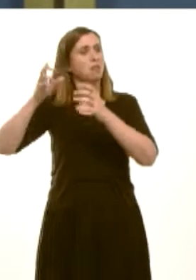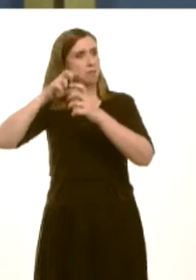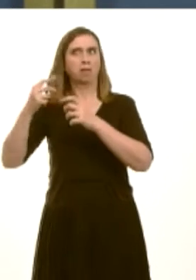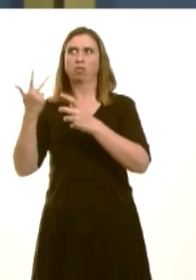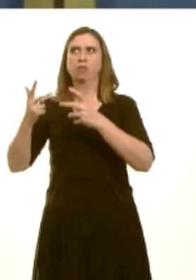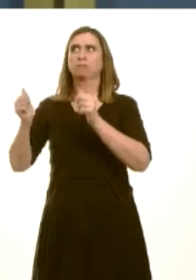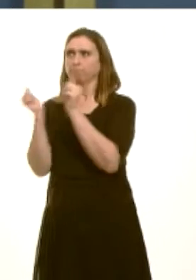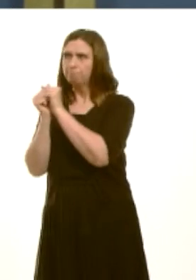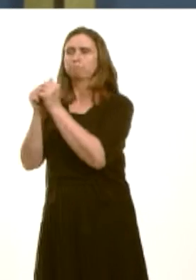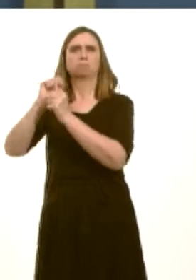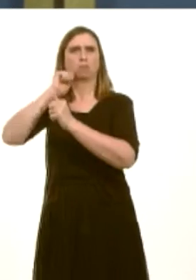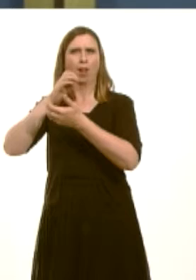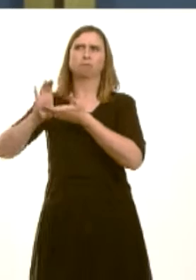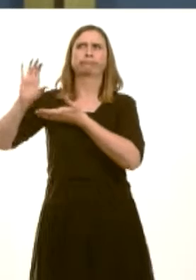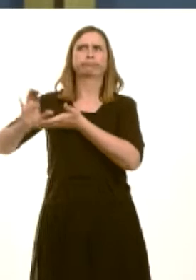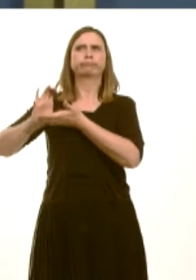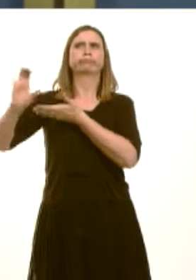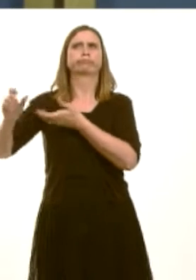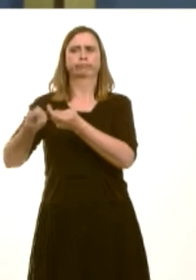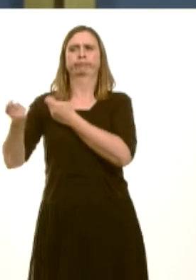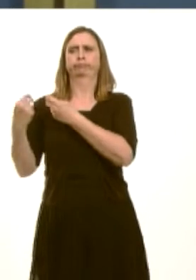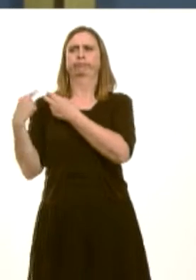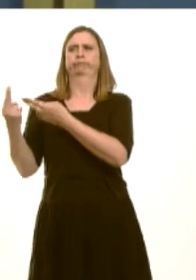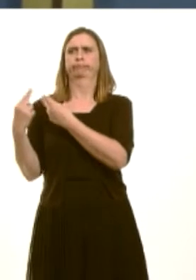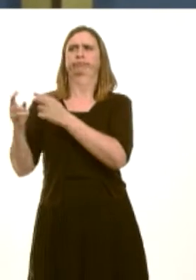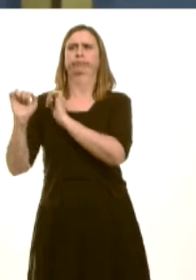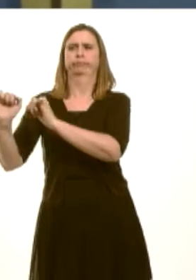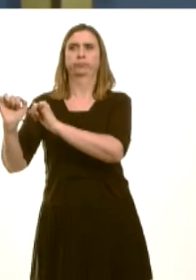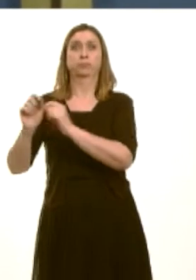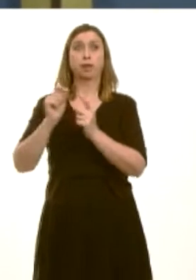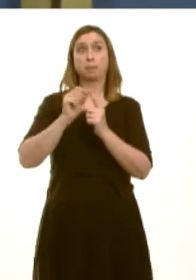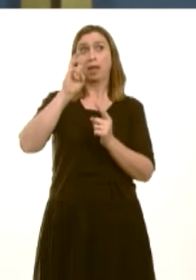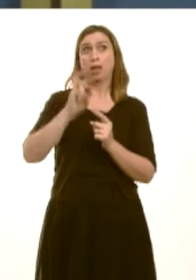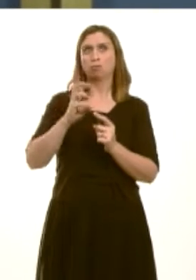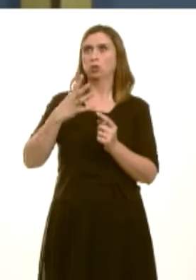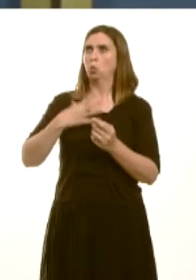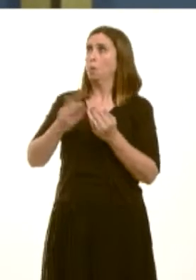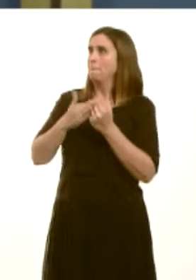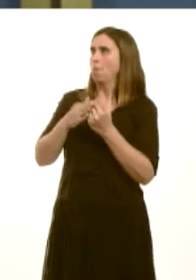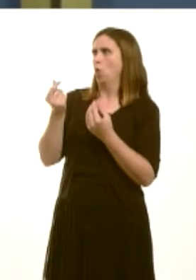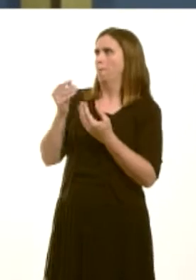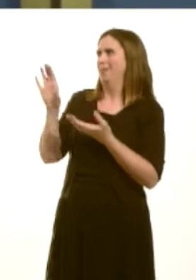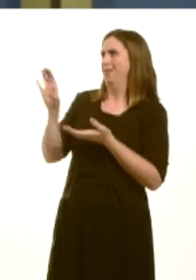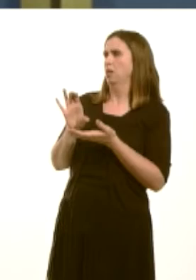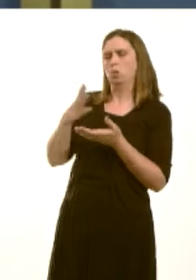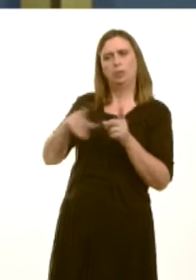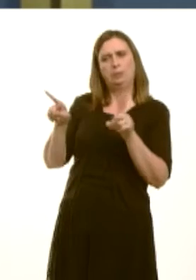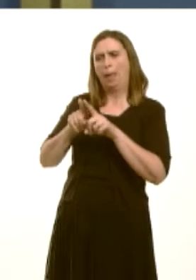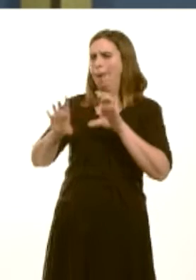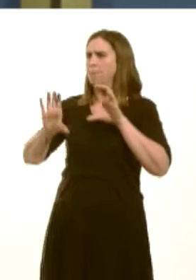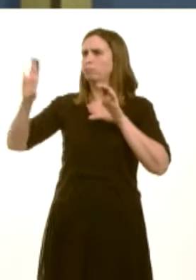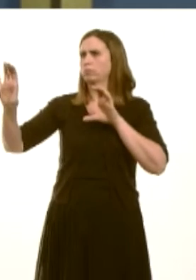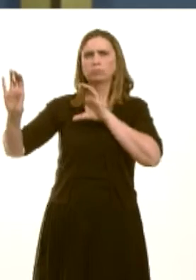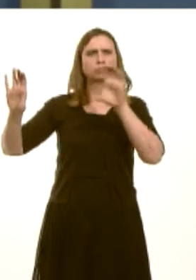two parties in Wales who want to put this right. Plaid Cymru wants to increase the funding level of Wales to the level in Scotland, which is